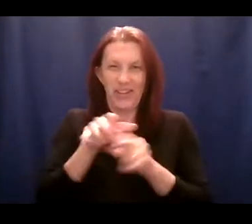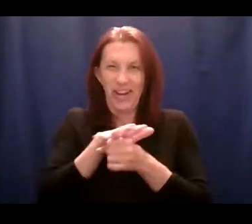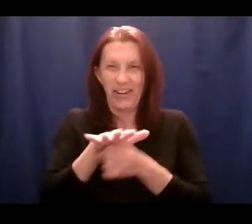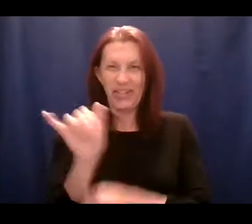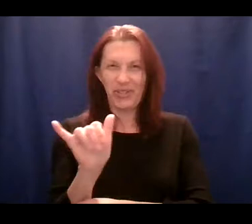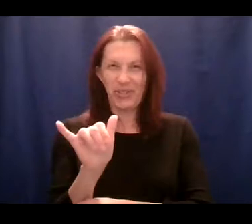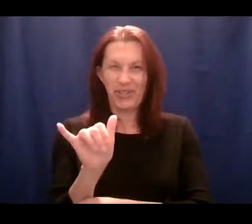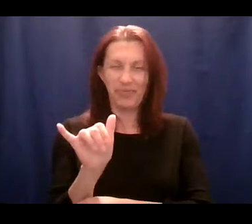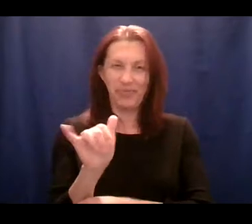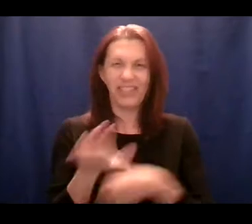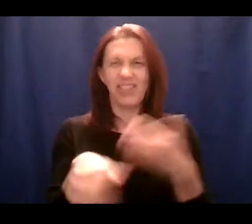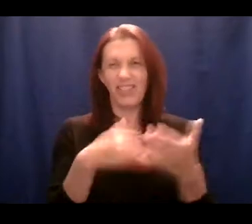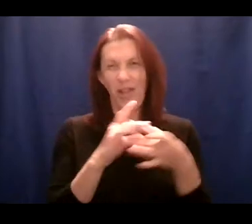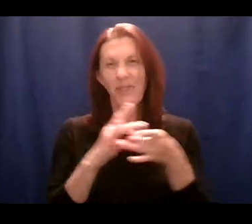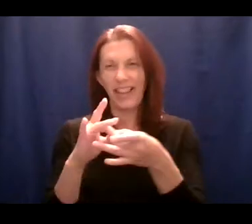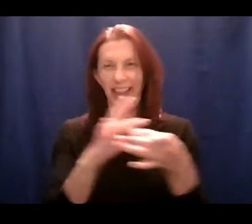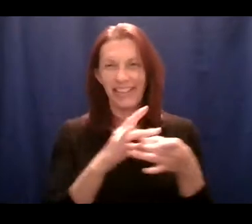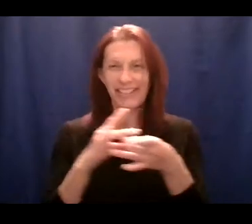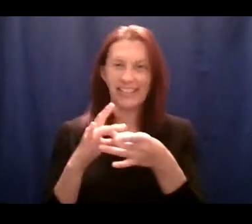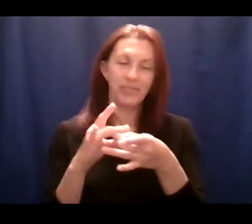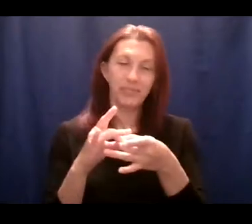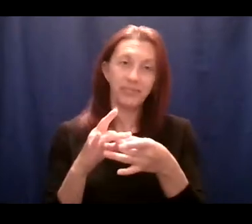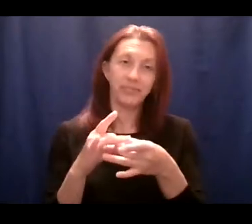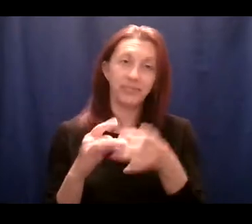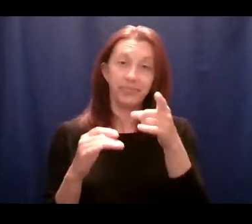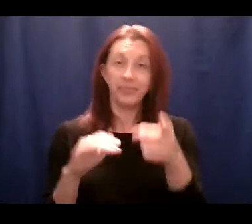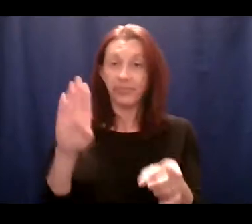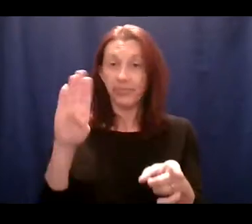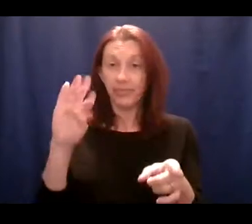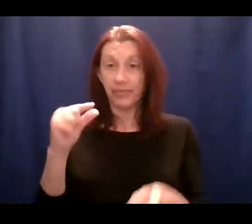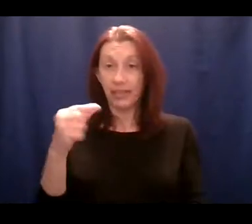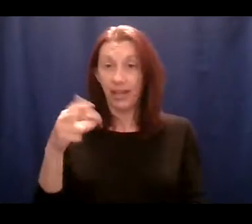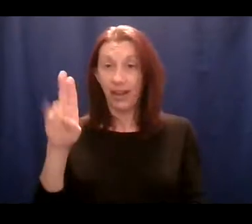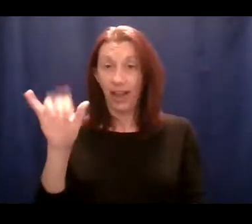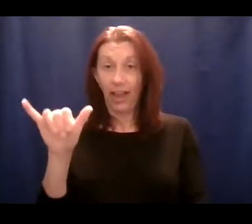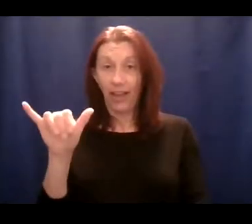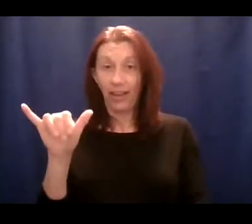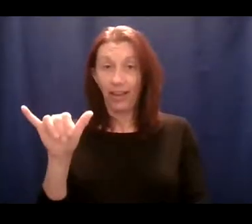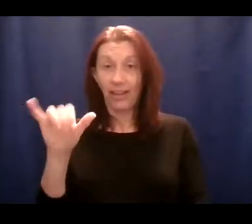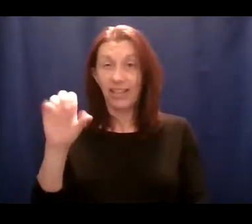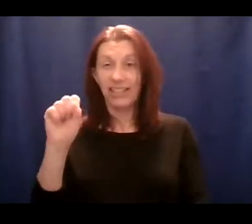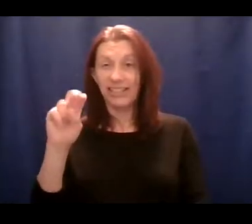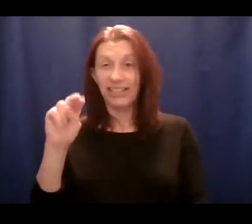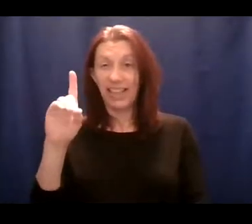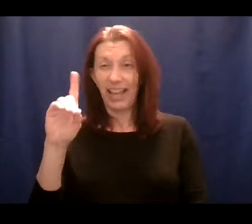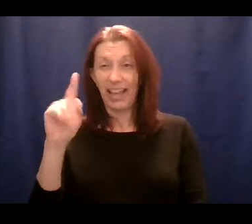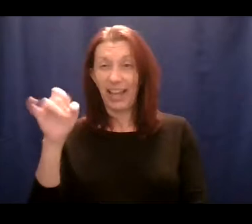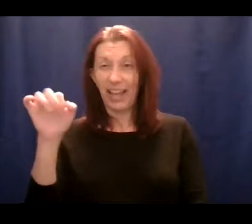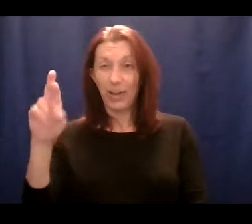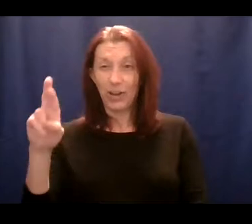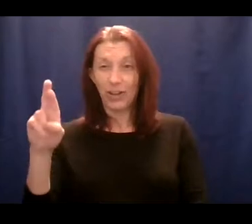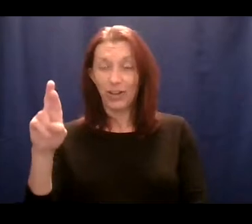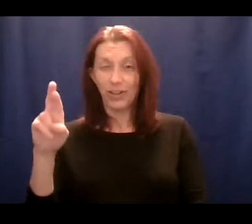it's all in relation. So here's some great footage of Big Eye, that sand tiger shark. Now earlier I had